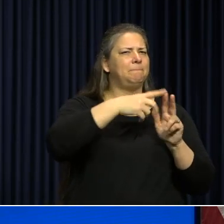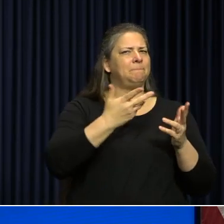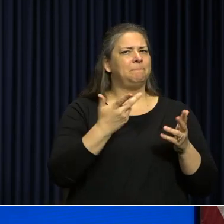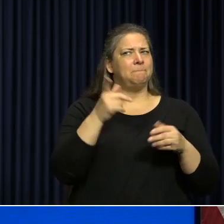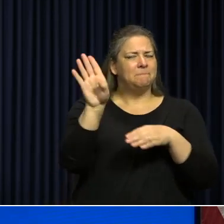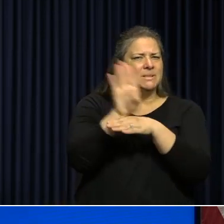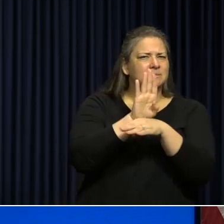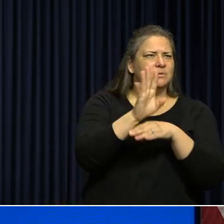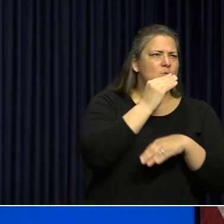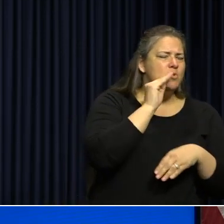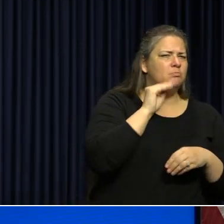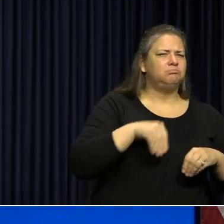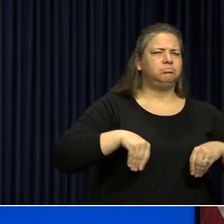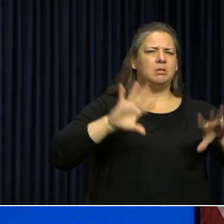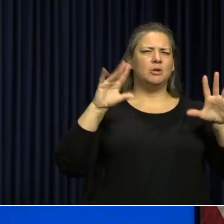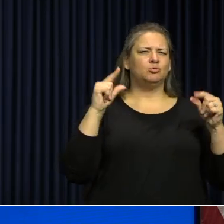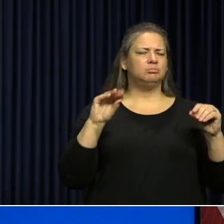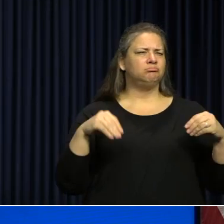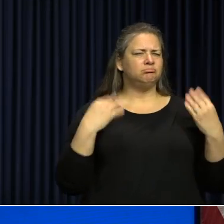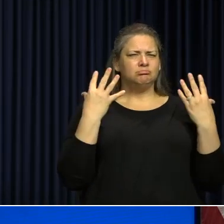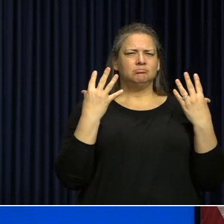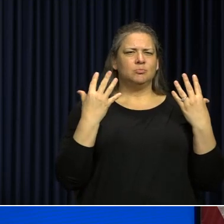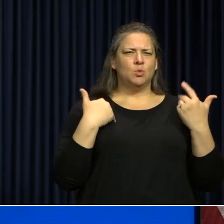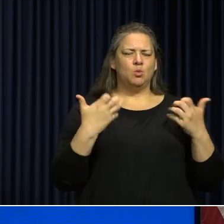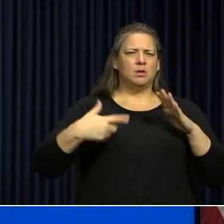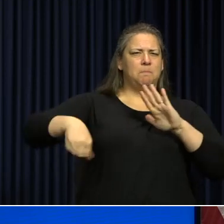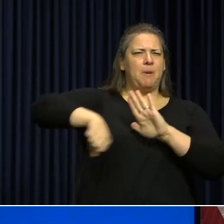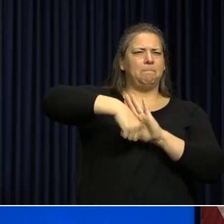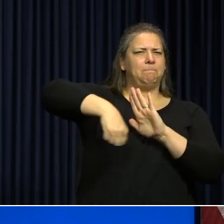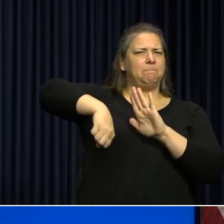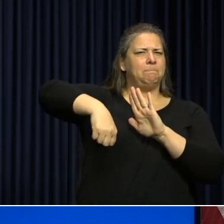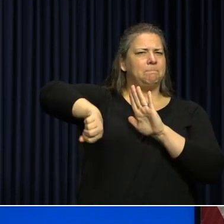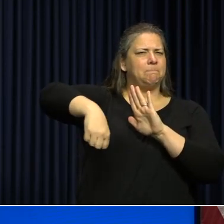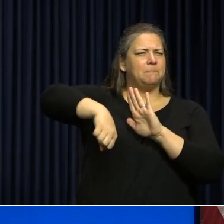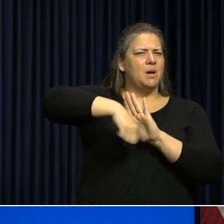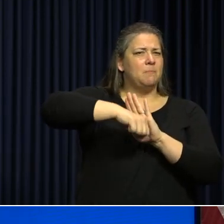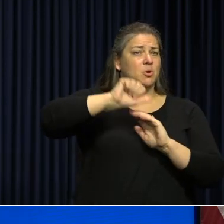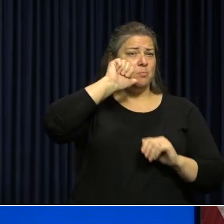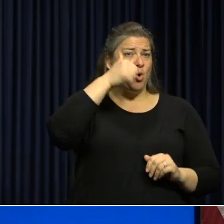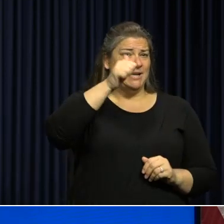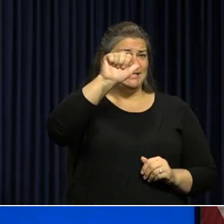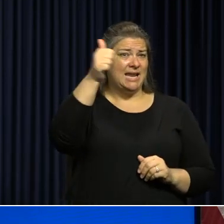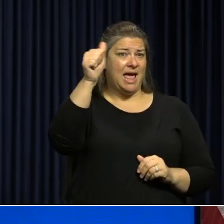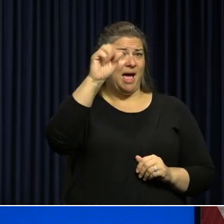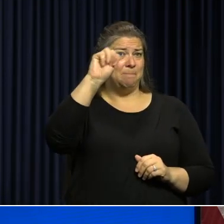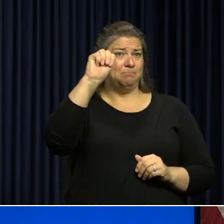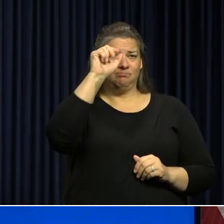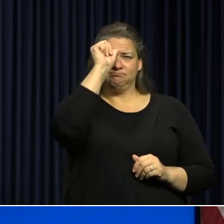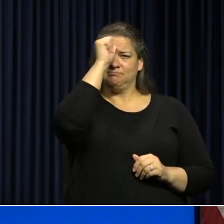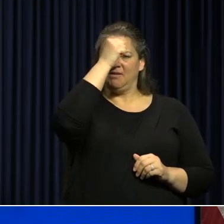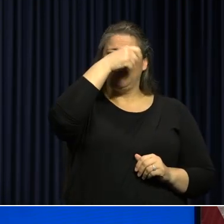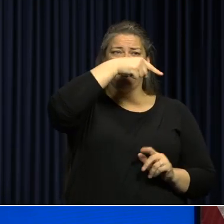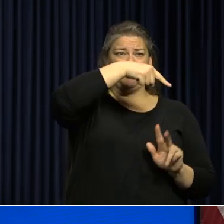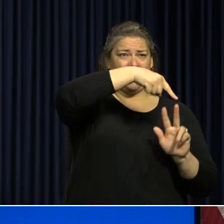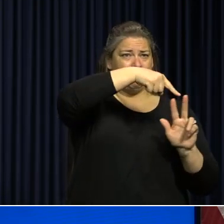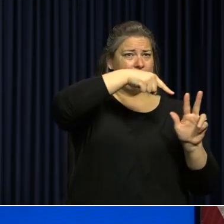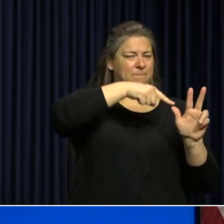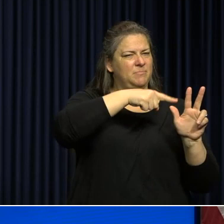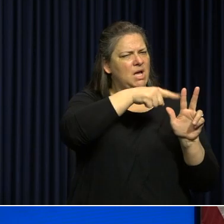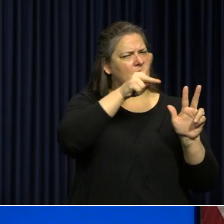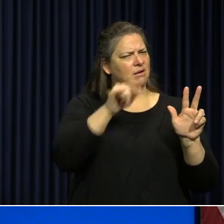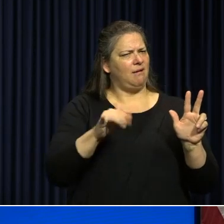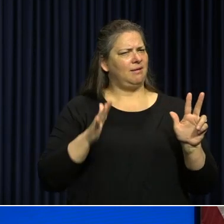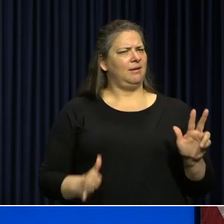of business. Let's make sure that we ring bells tomorrow at 10 a.m. These are 3 Kentuckians we've